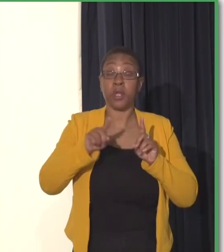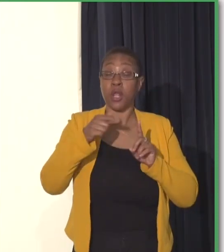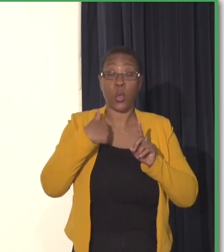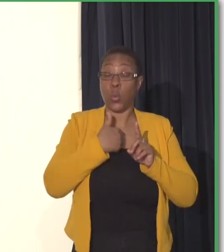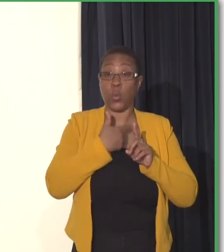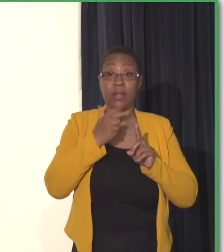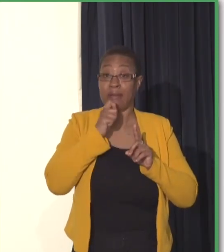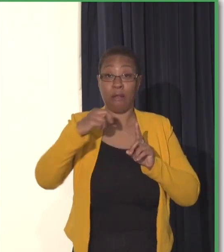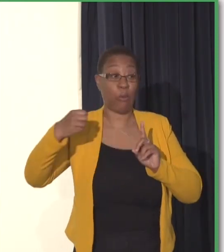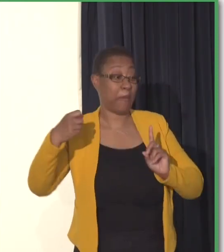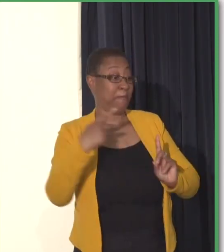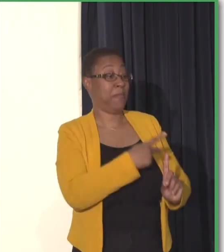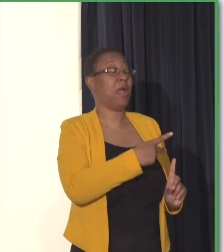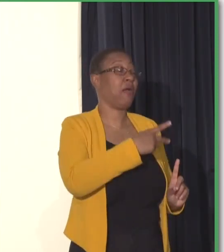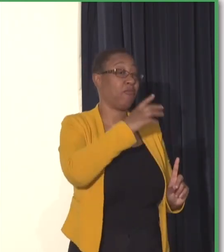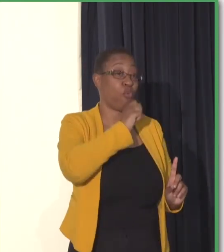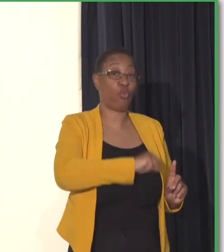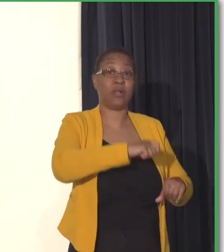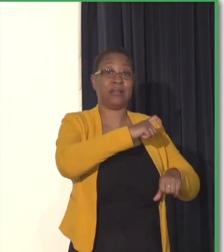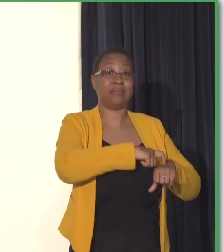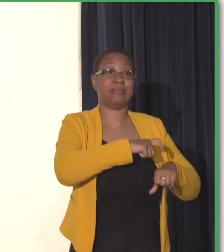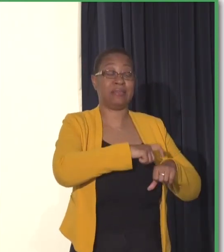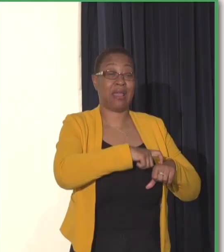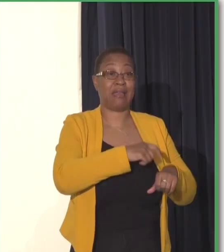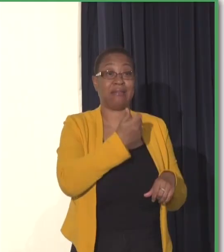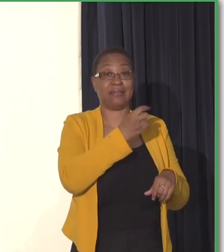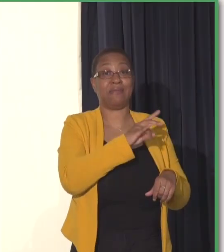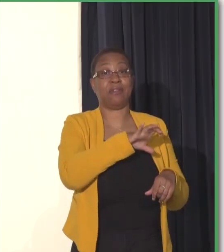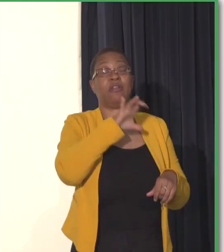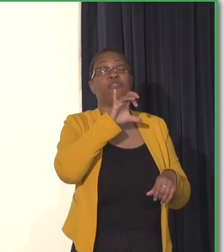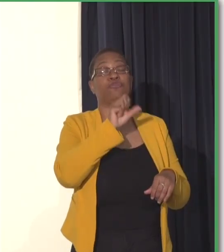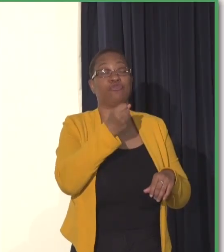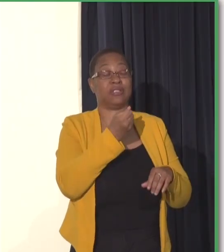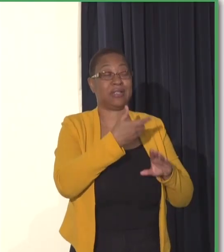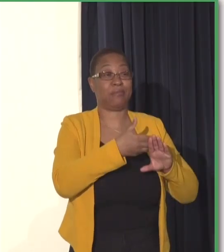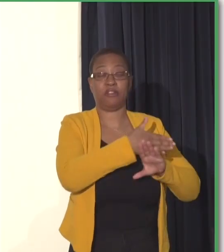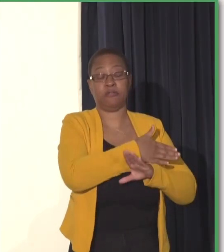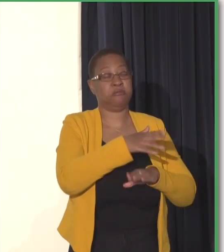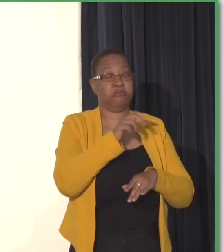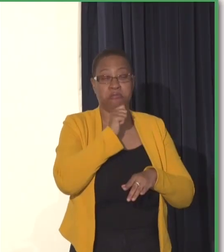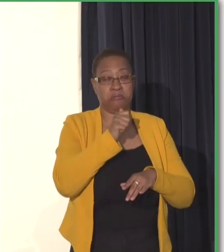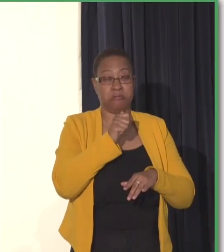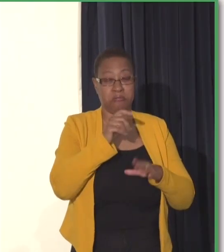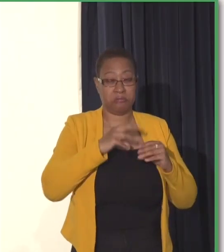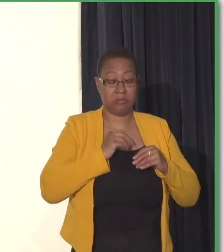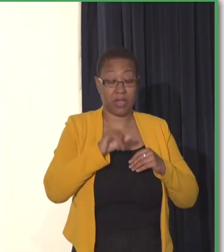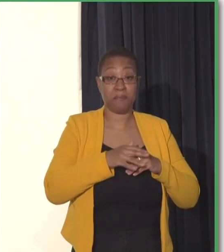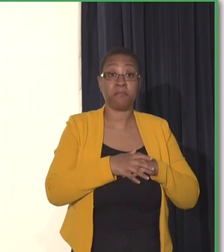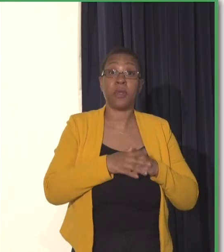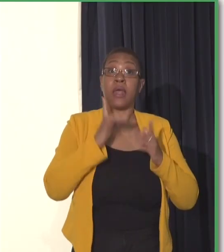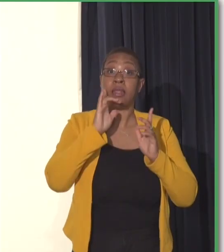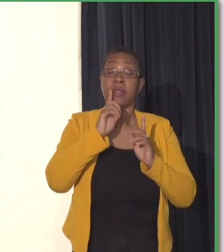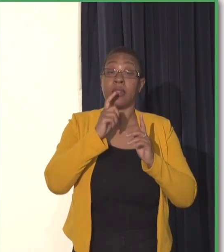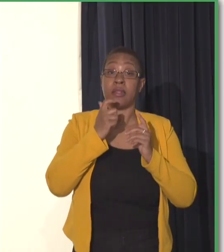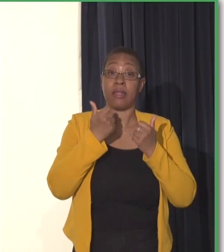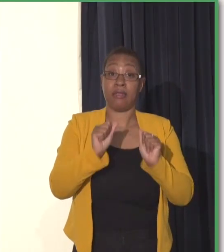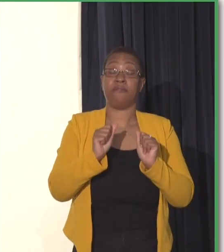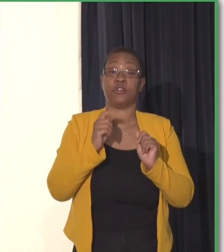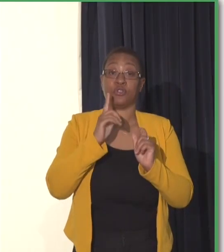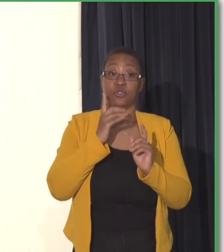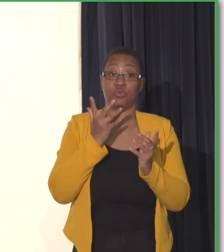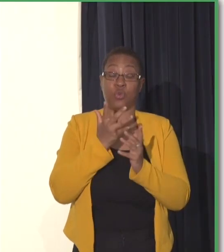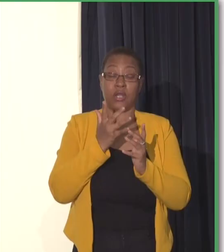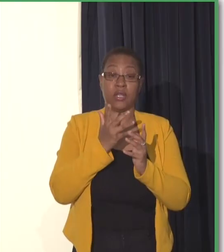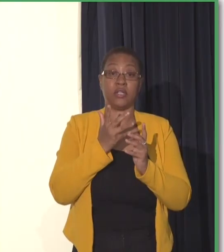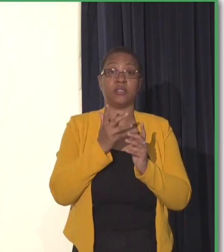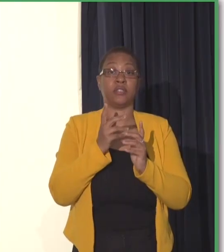slip up and talk about, the 1700s and before. The effort is to return most governance